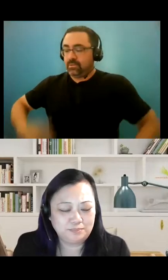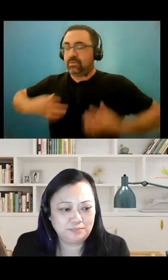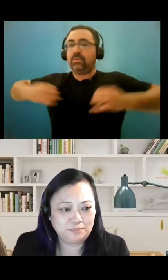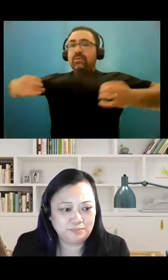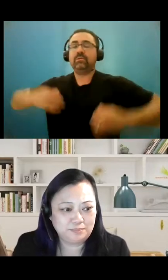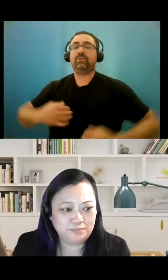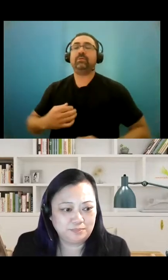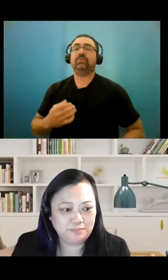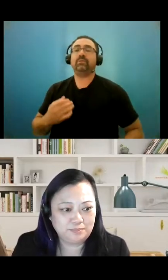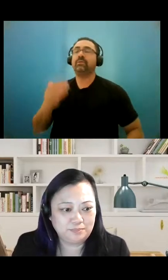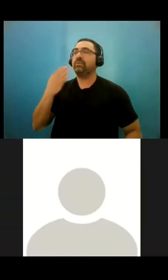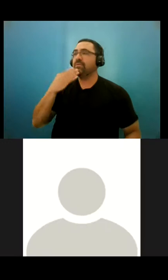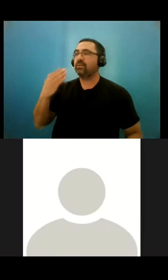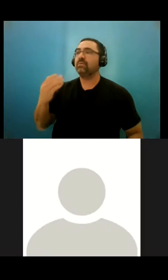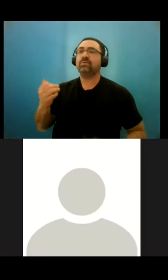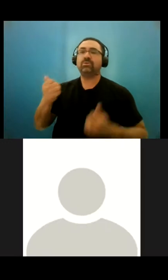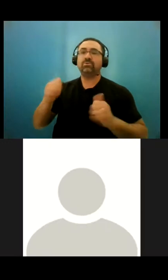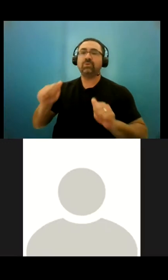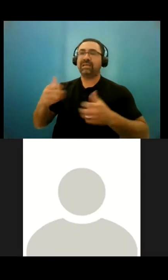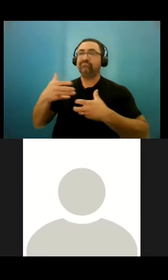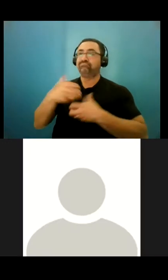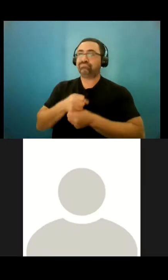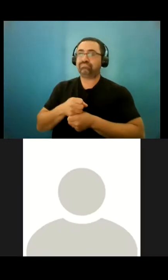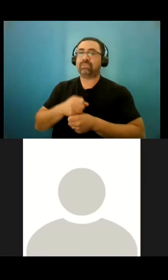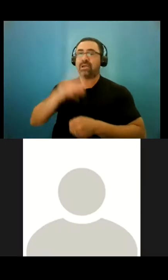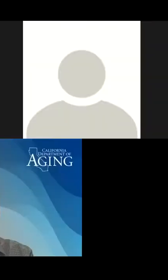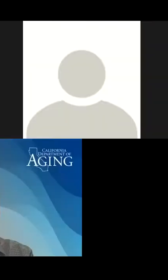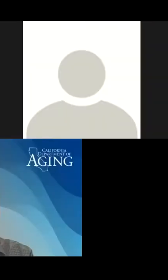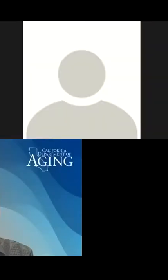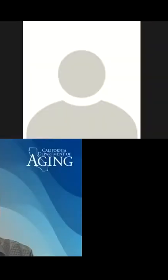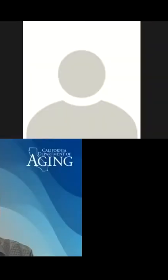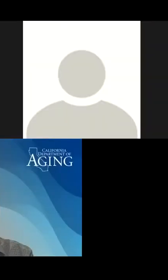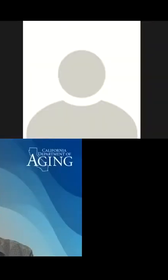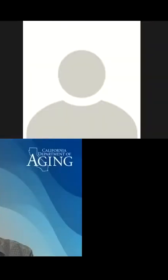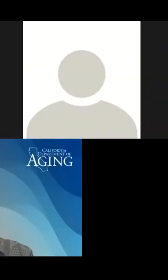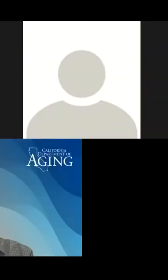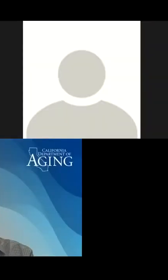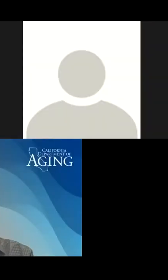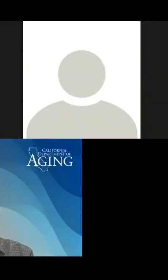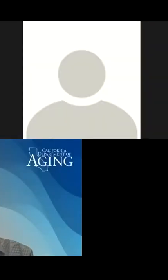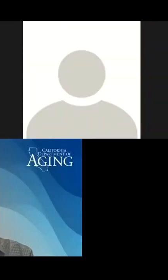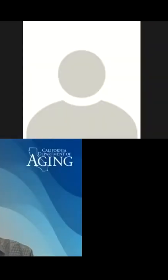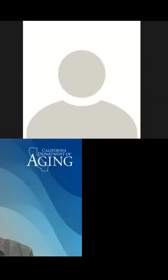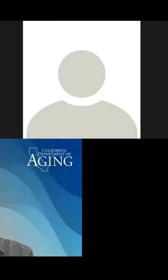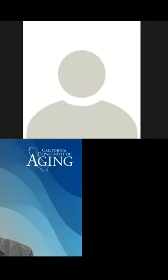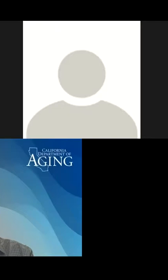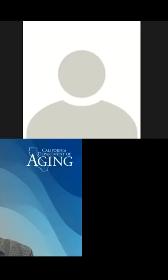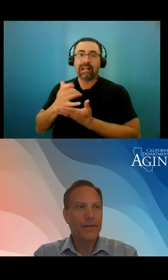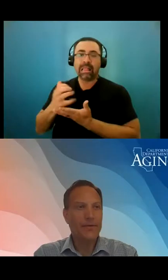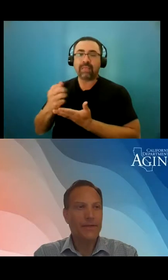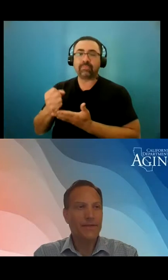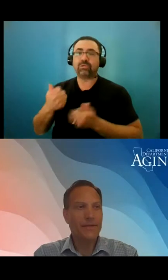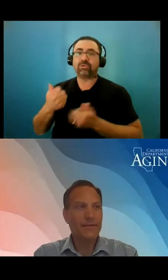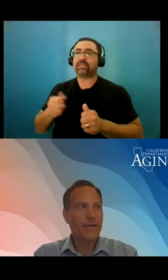Great, thank you, Connie. And I'll try to make this section brief. I know that we only have a few minutes left in the meeting, so I will try